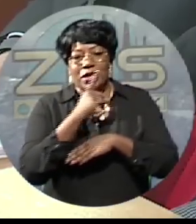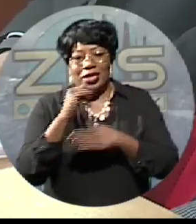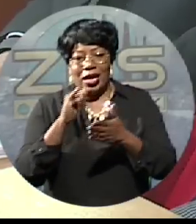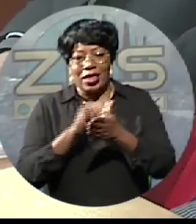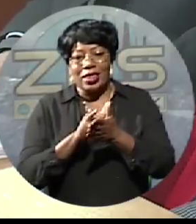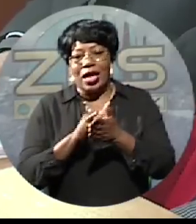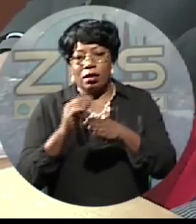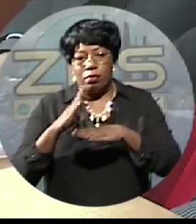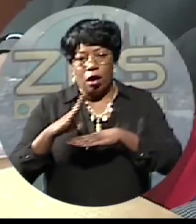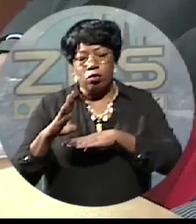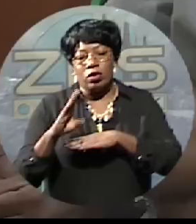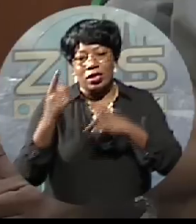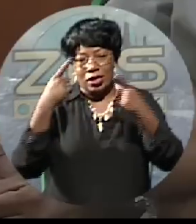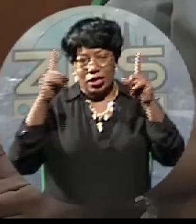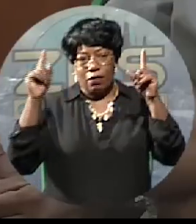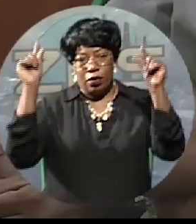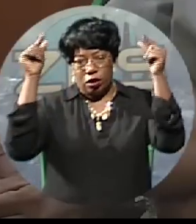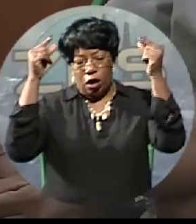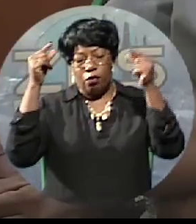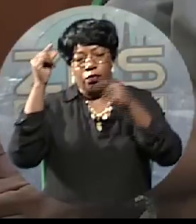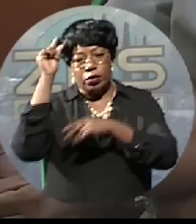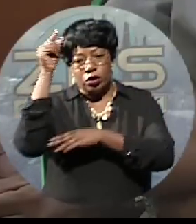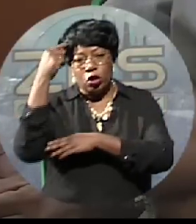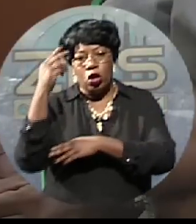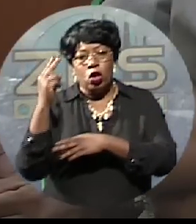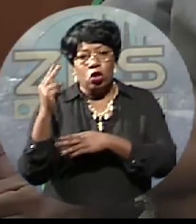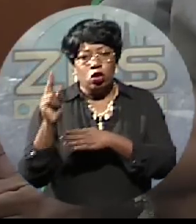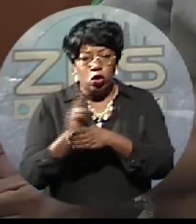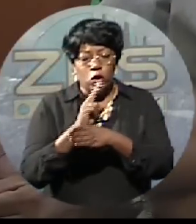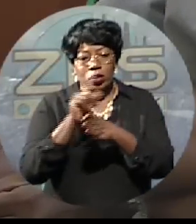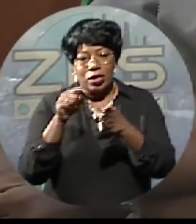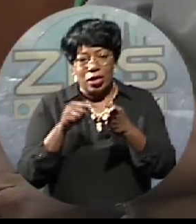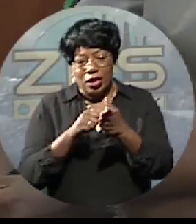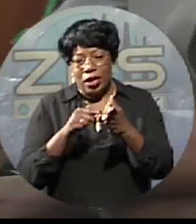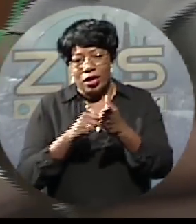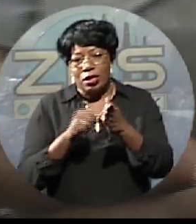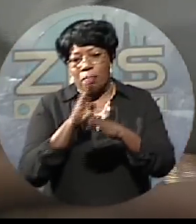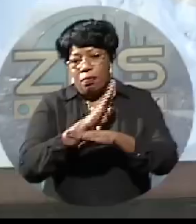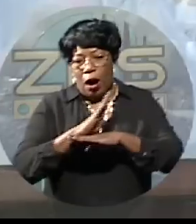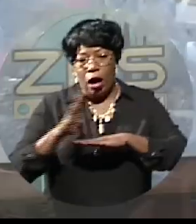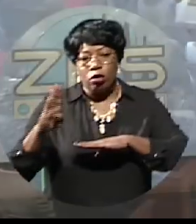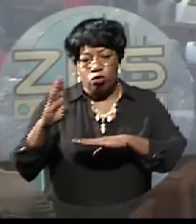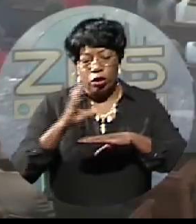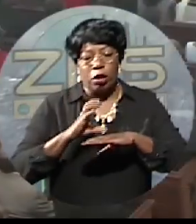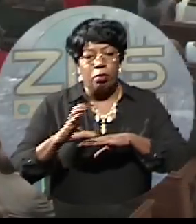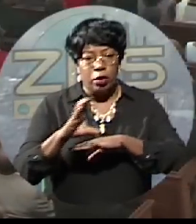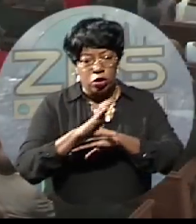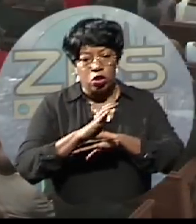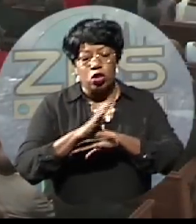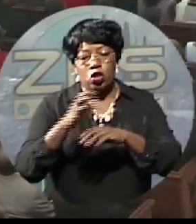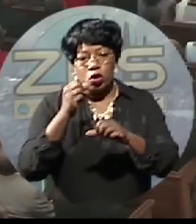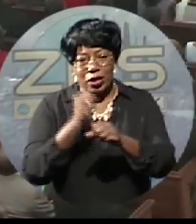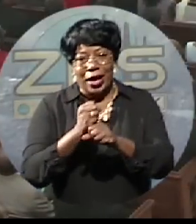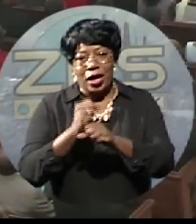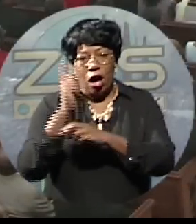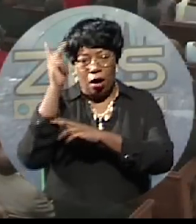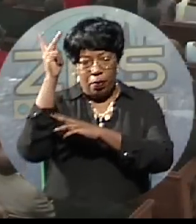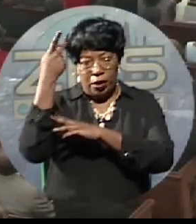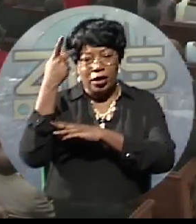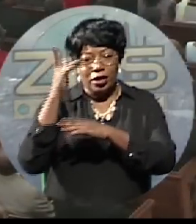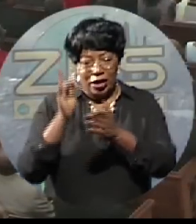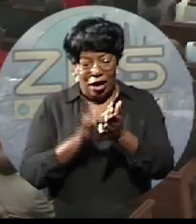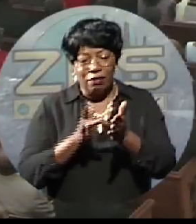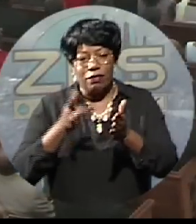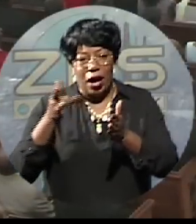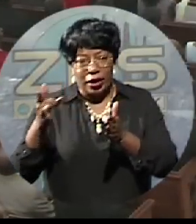that successive governments continue to use their majority influence over the boundaries exercise to gain political advantage. Bishop Boyd,